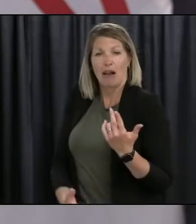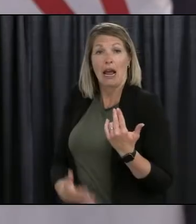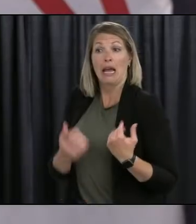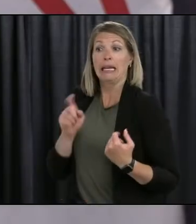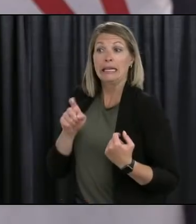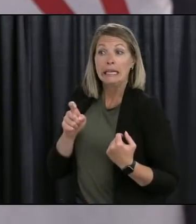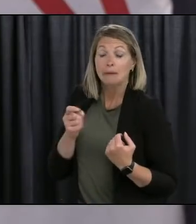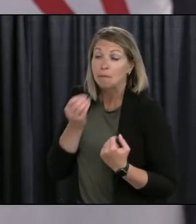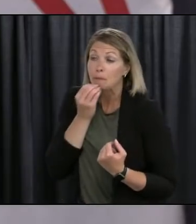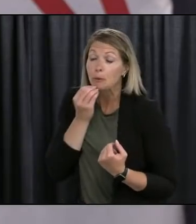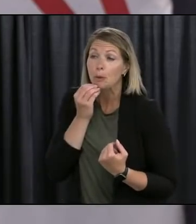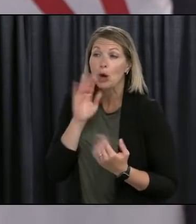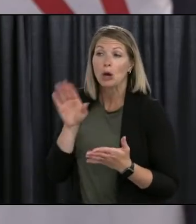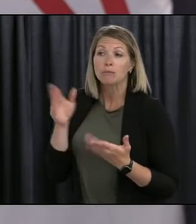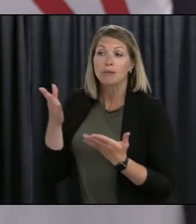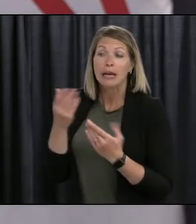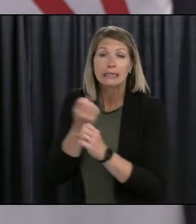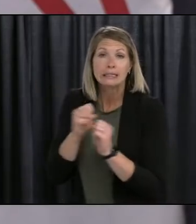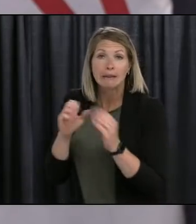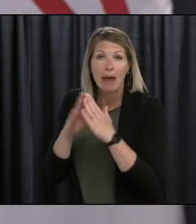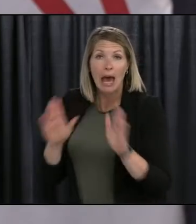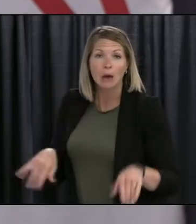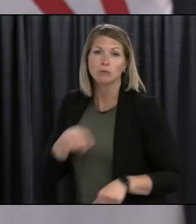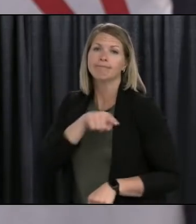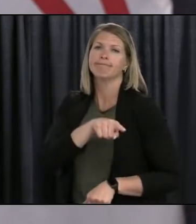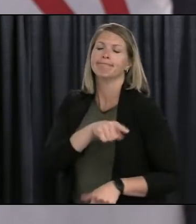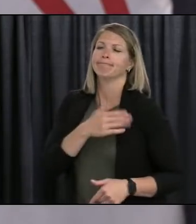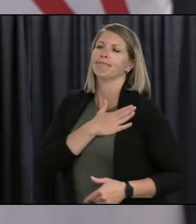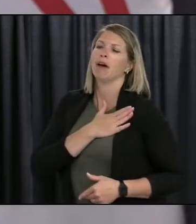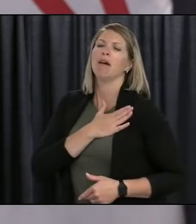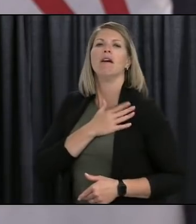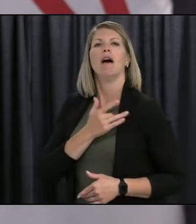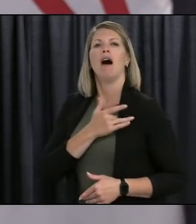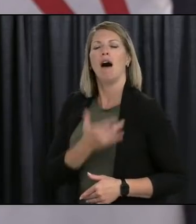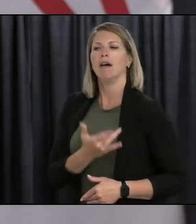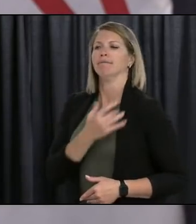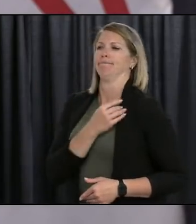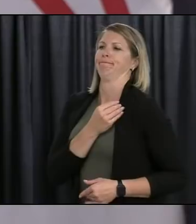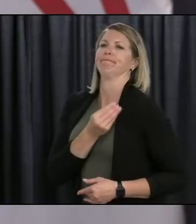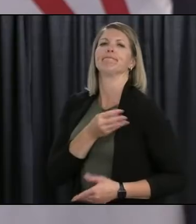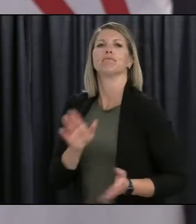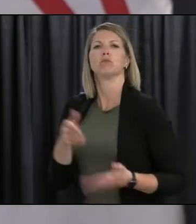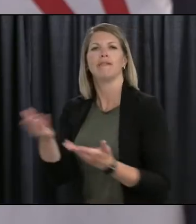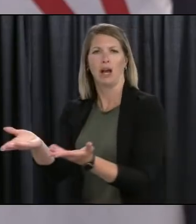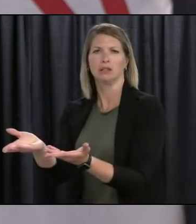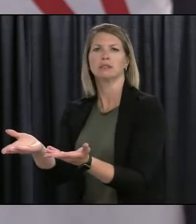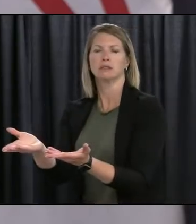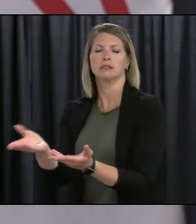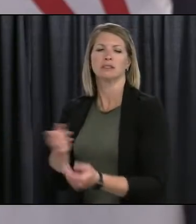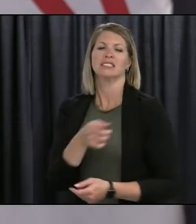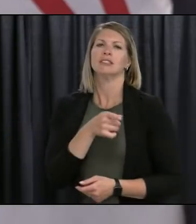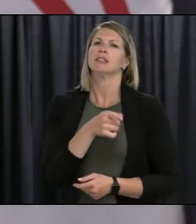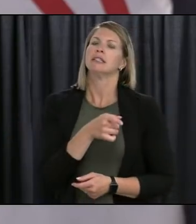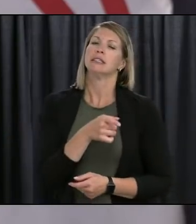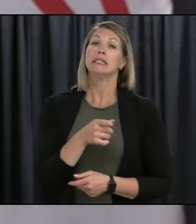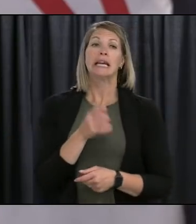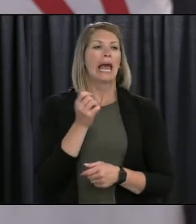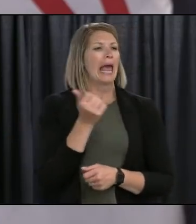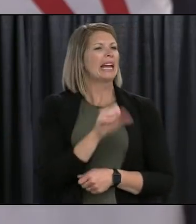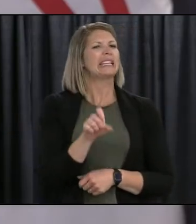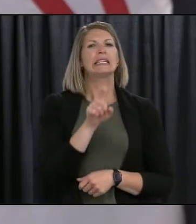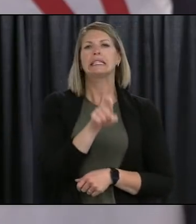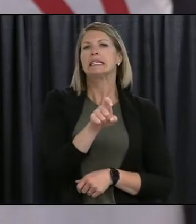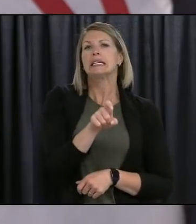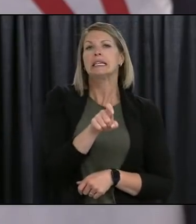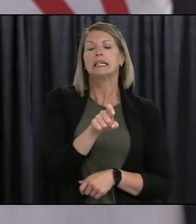Gathering Place, comprised of many volunteers, donors, and key players in our community for those who face significant and